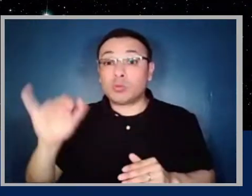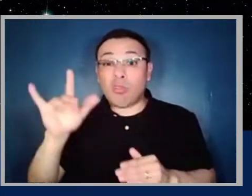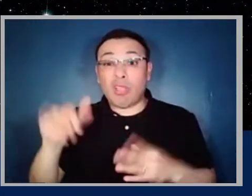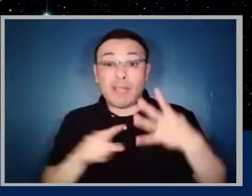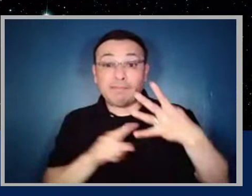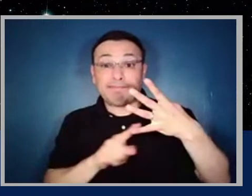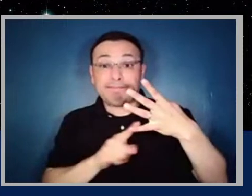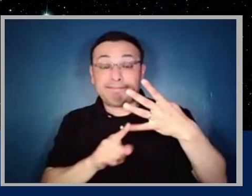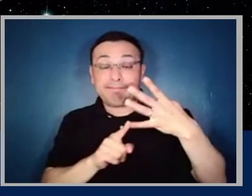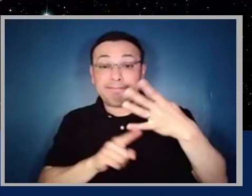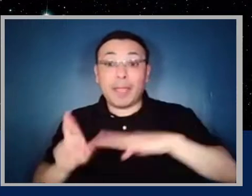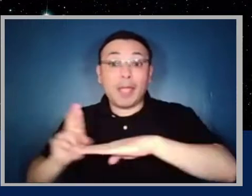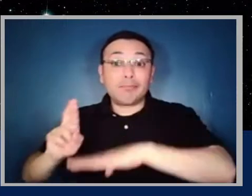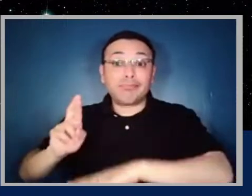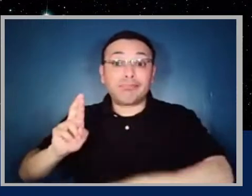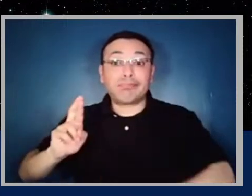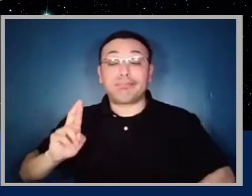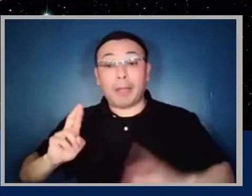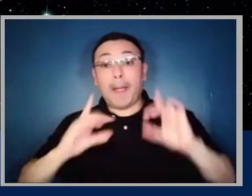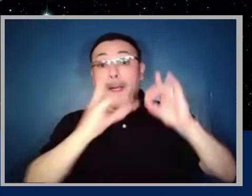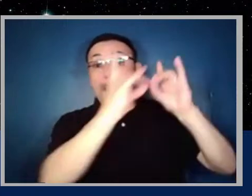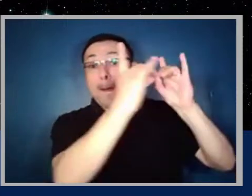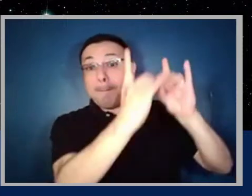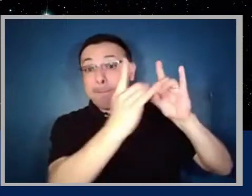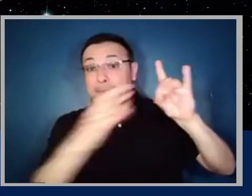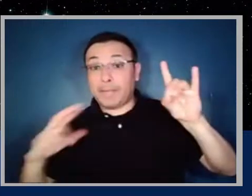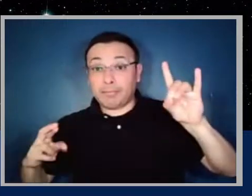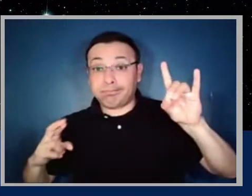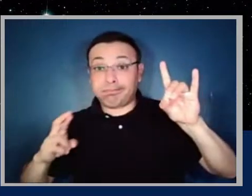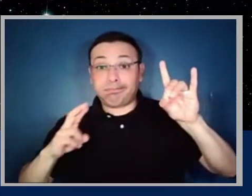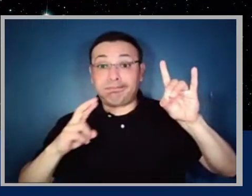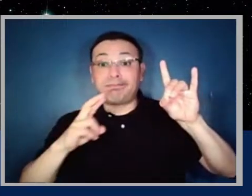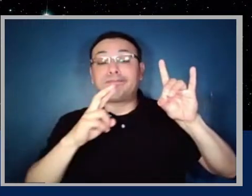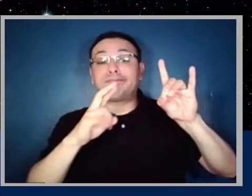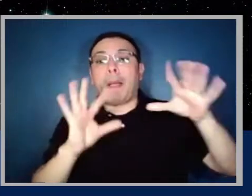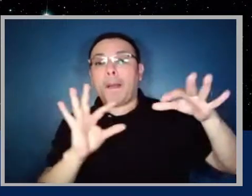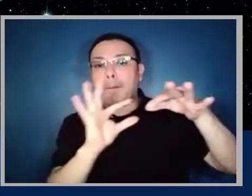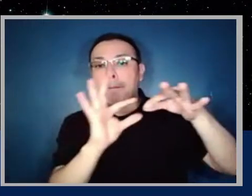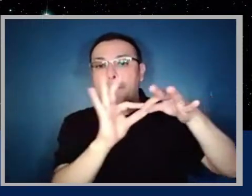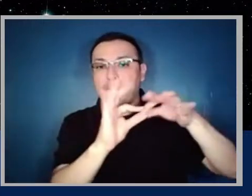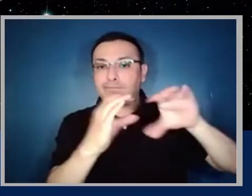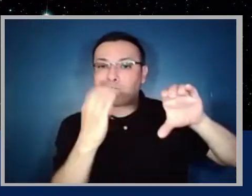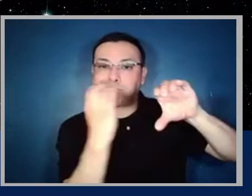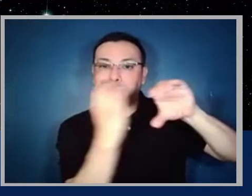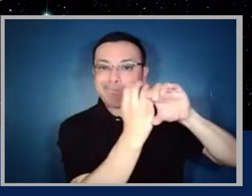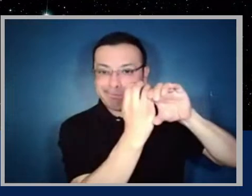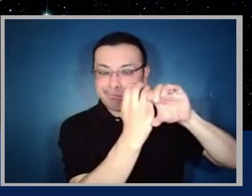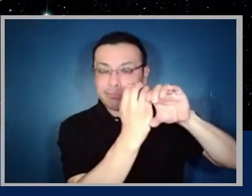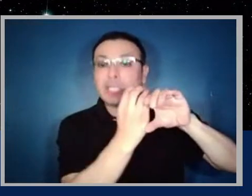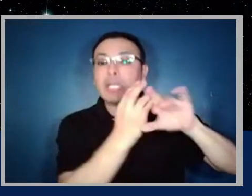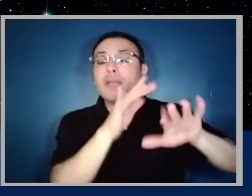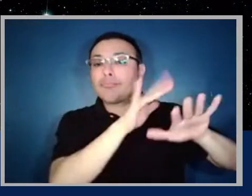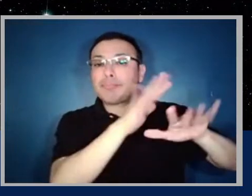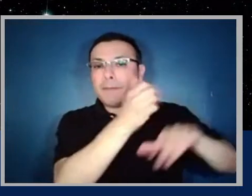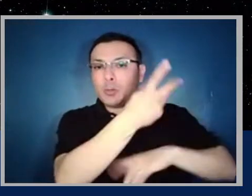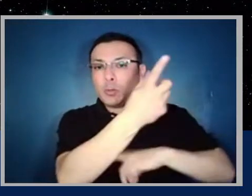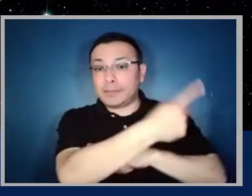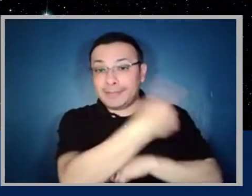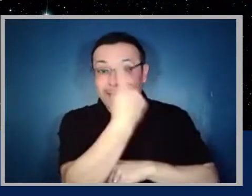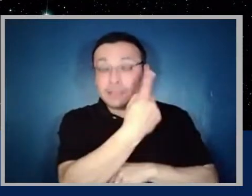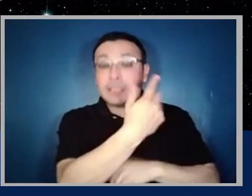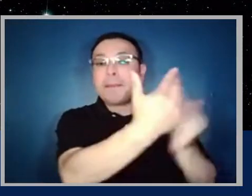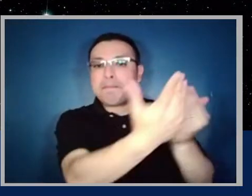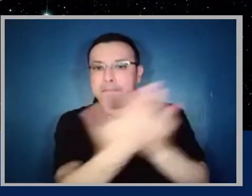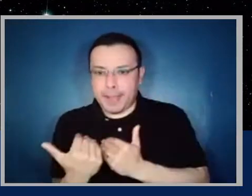the International Space Station, docking, and hanging out there for a couple days before coming back and doing a recovery as their last